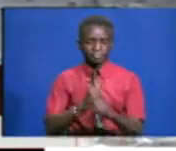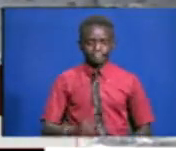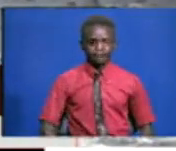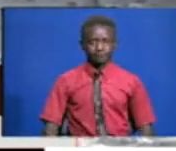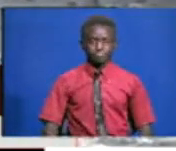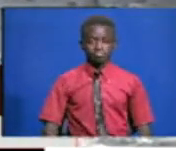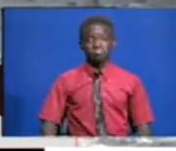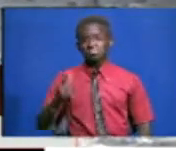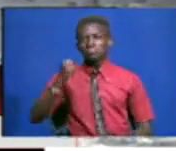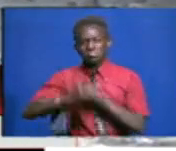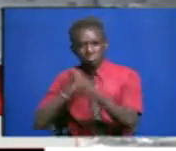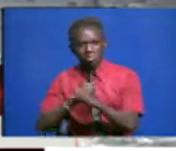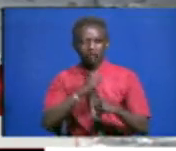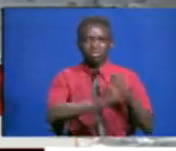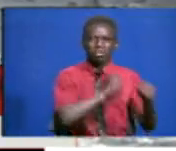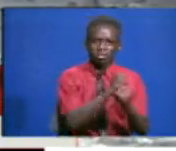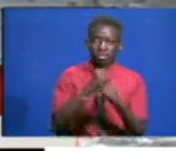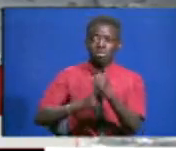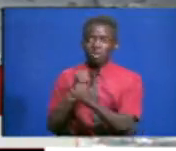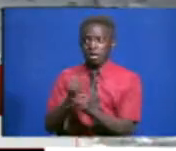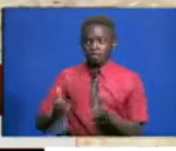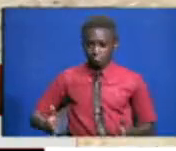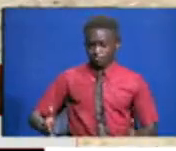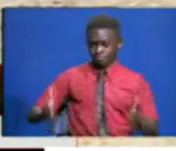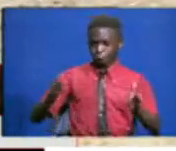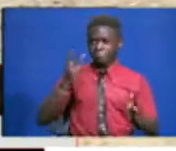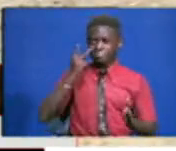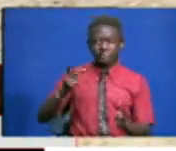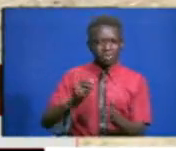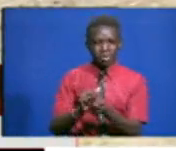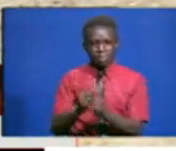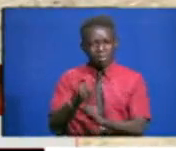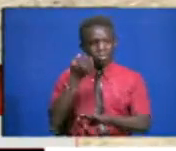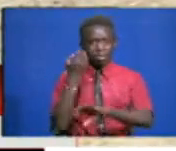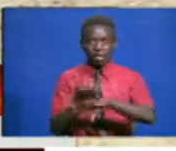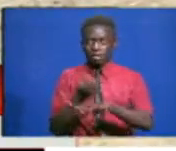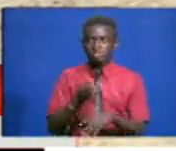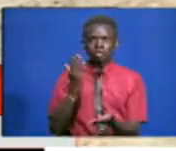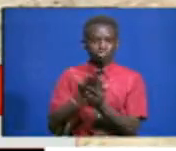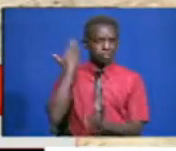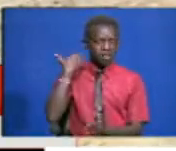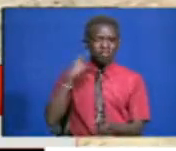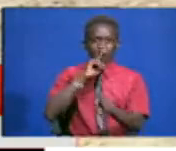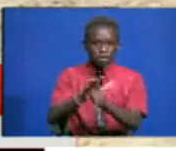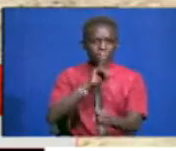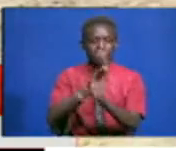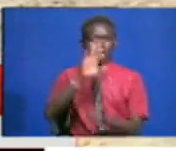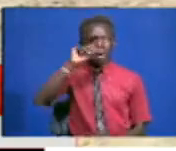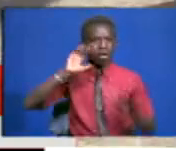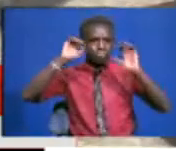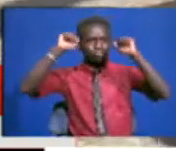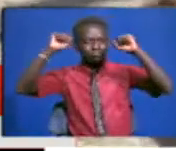For years, sections of the busy road have remained impassable, despite perennial promises made by politicians every election